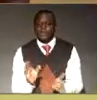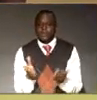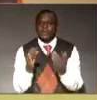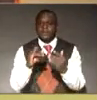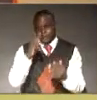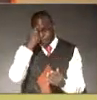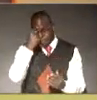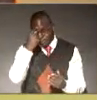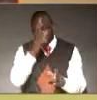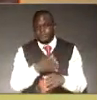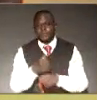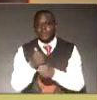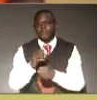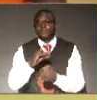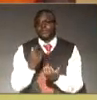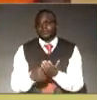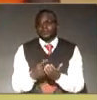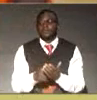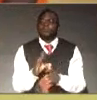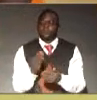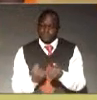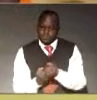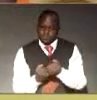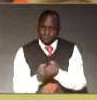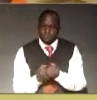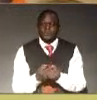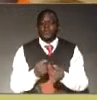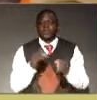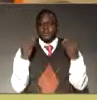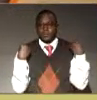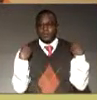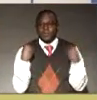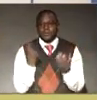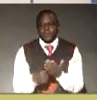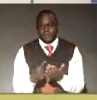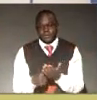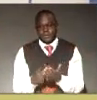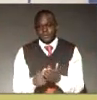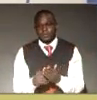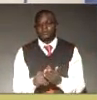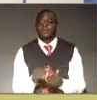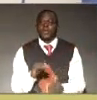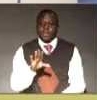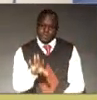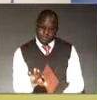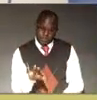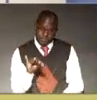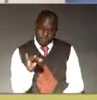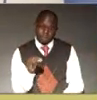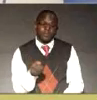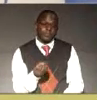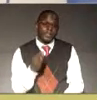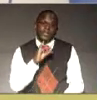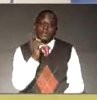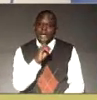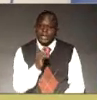of Uganda, which reiterates its continued support towards sport in Uganda. We have identified Uganda has a lot of